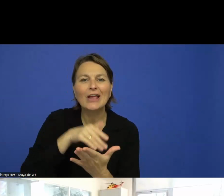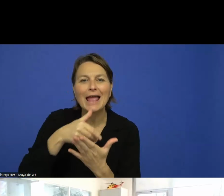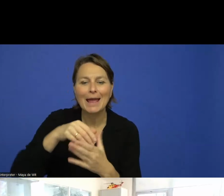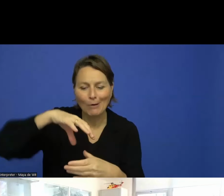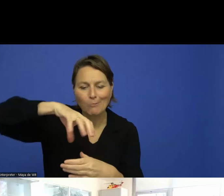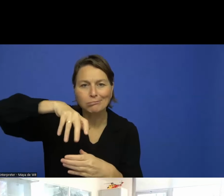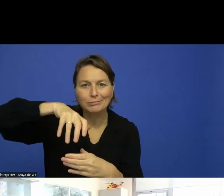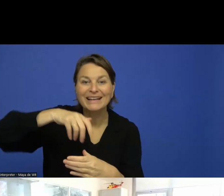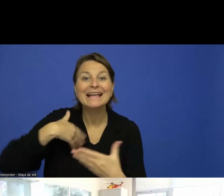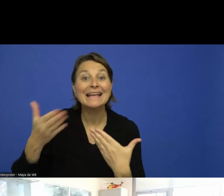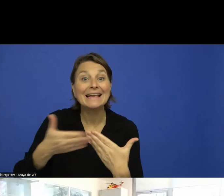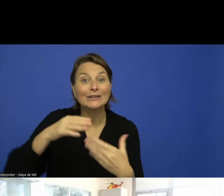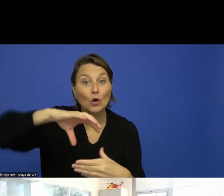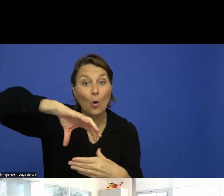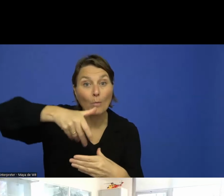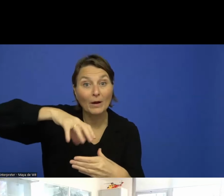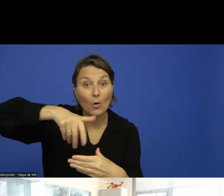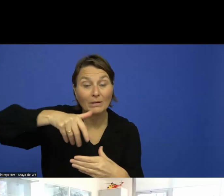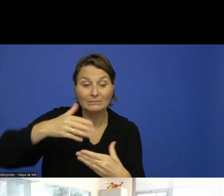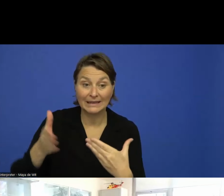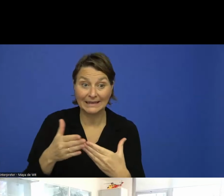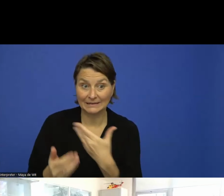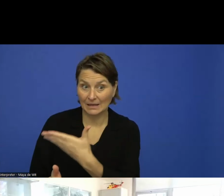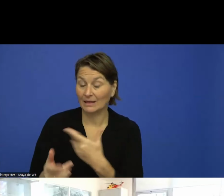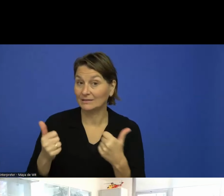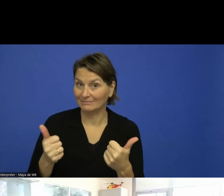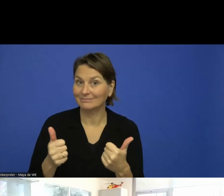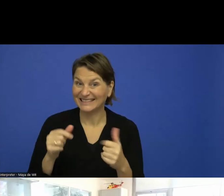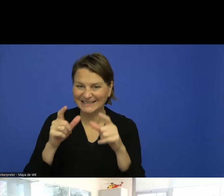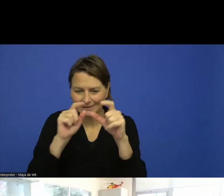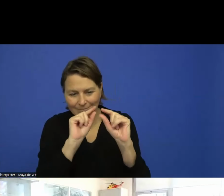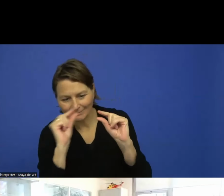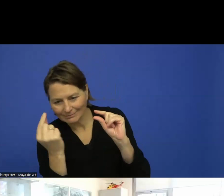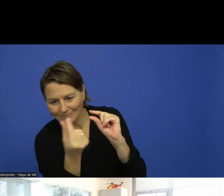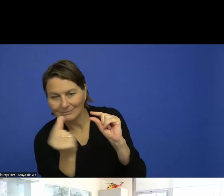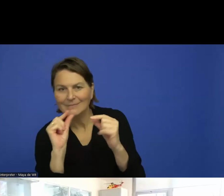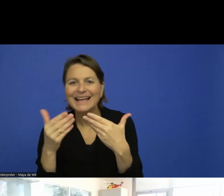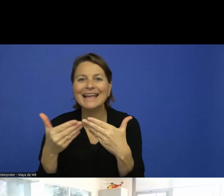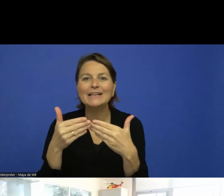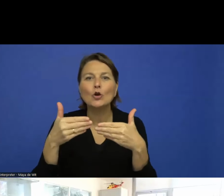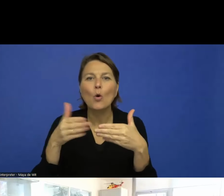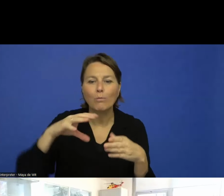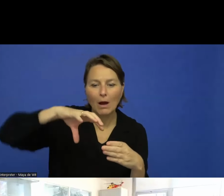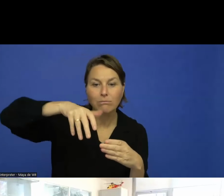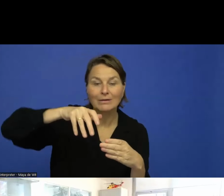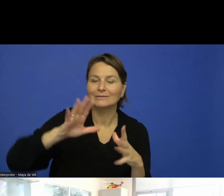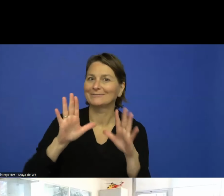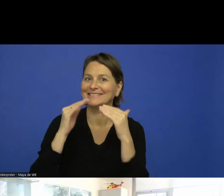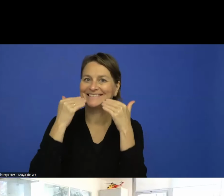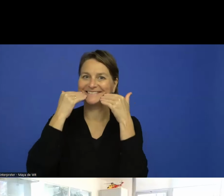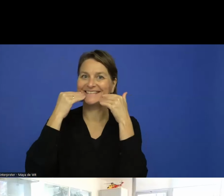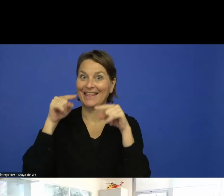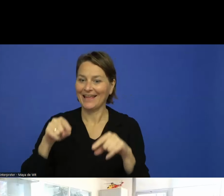open jam jar. And it is what it says, it's easy to open. And that is a delight when you use something like